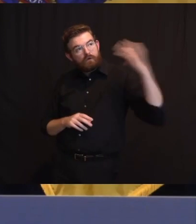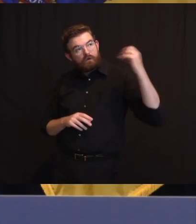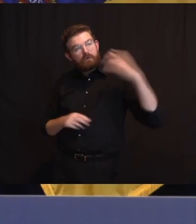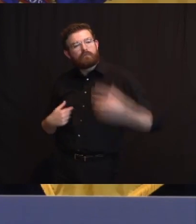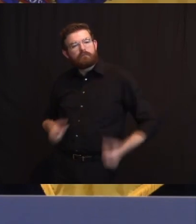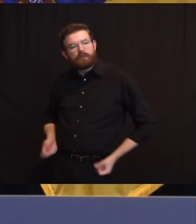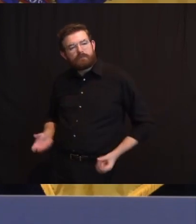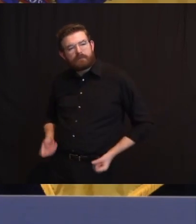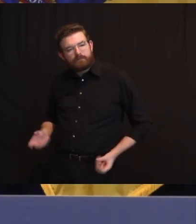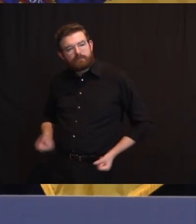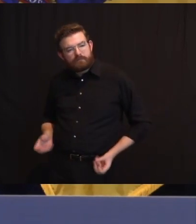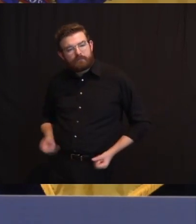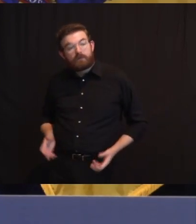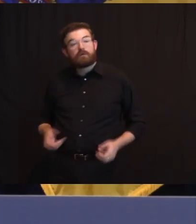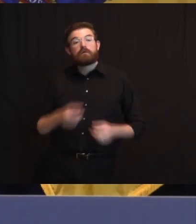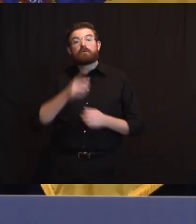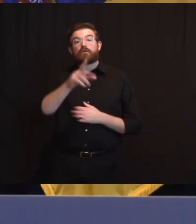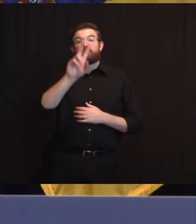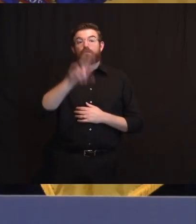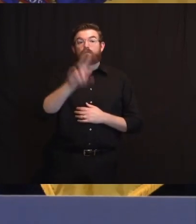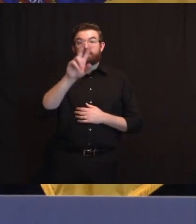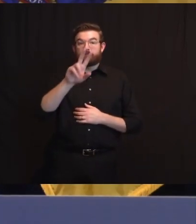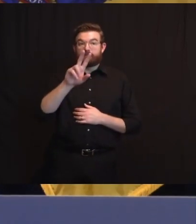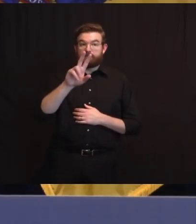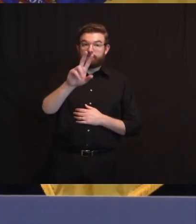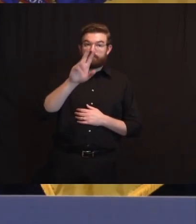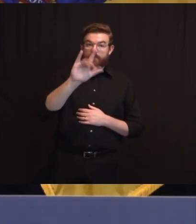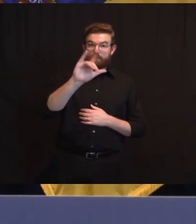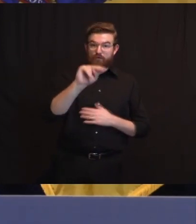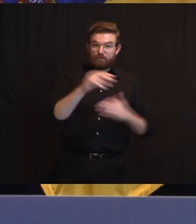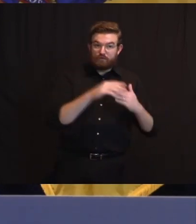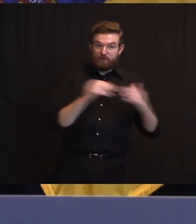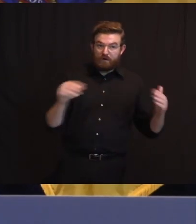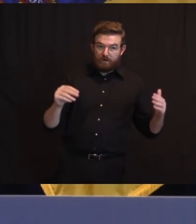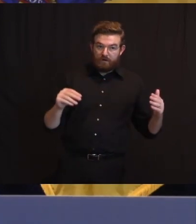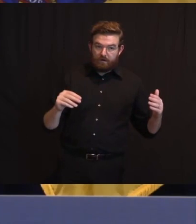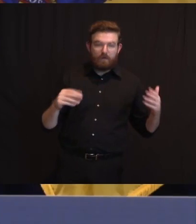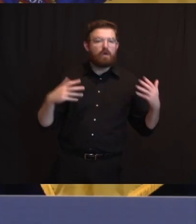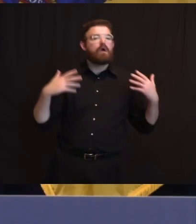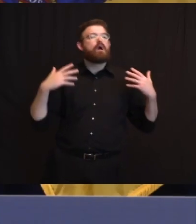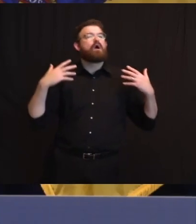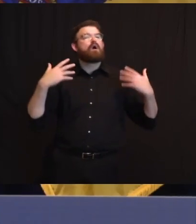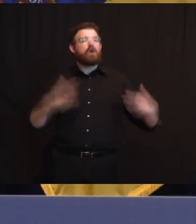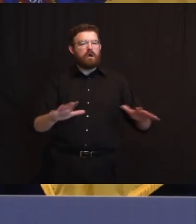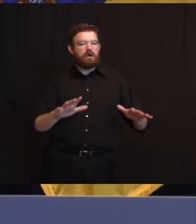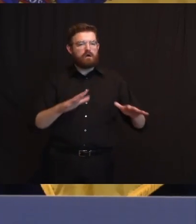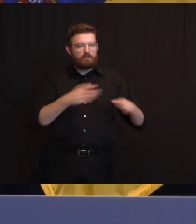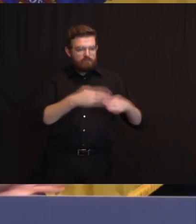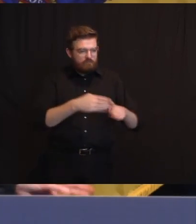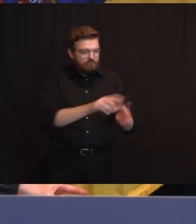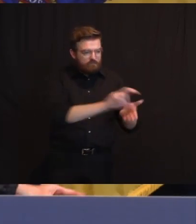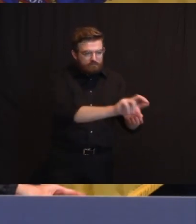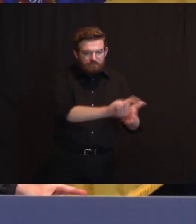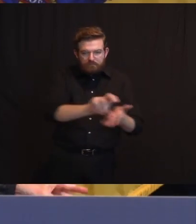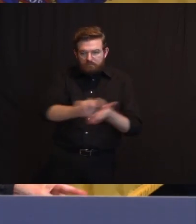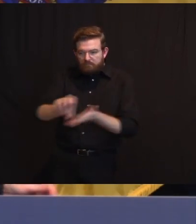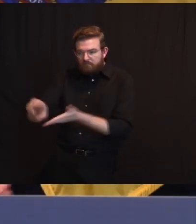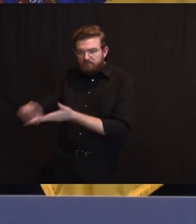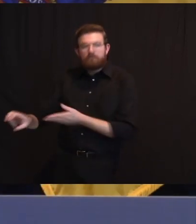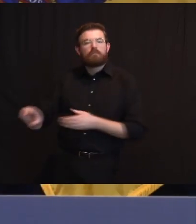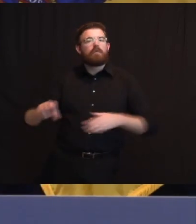all of it that we can. In some cases, it's been spent, and in many cases, it's allocated and not yet spent. Buying the